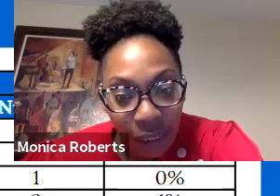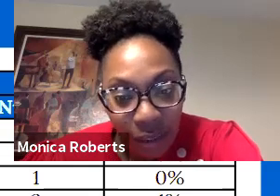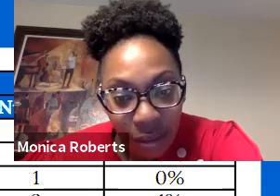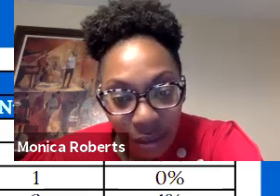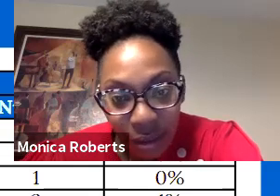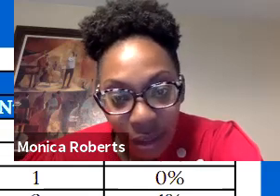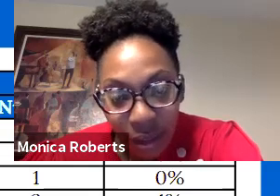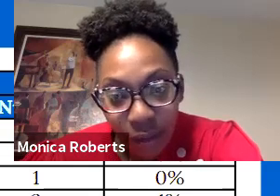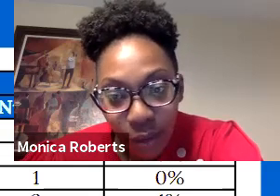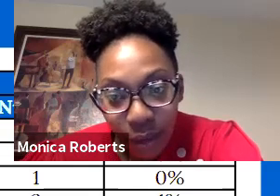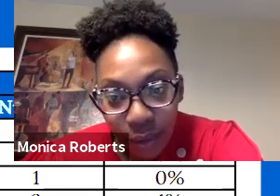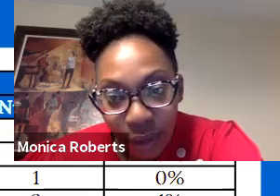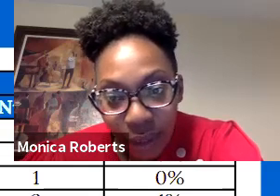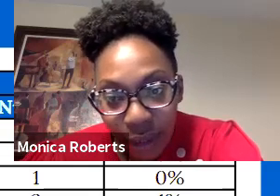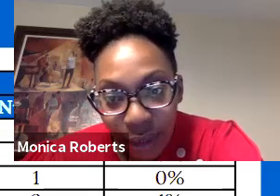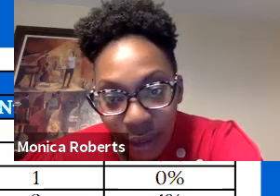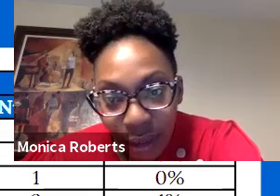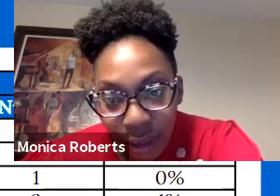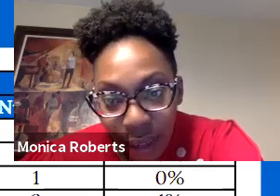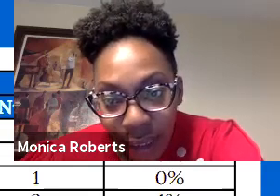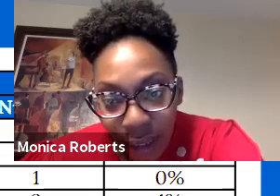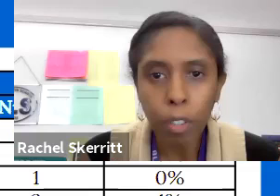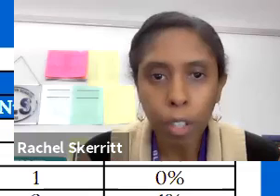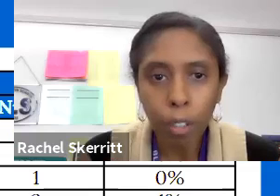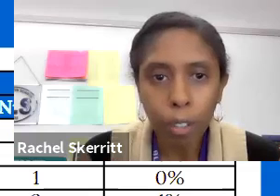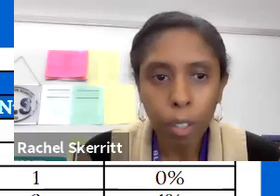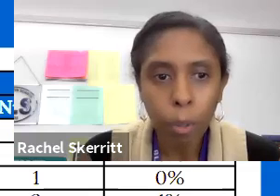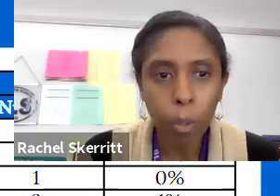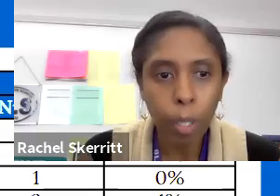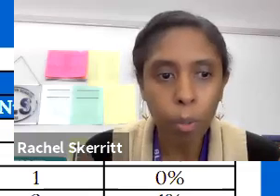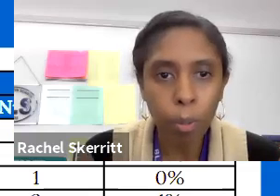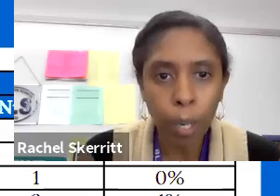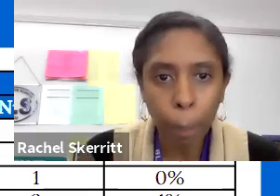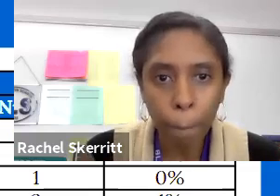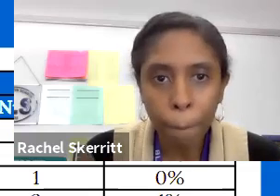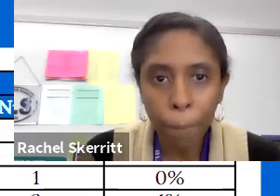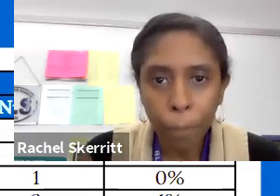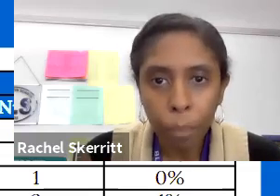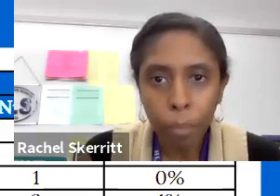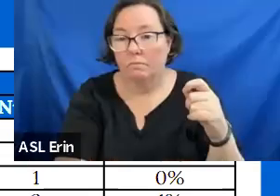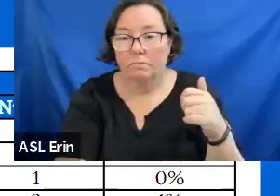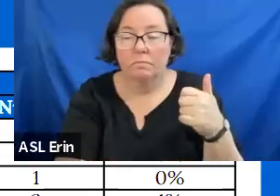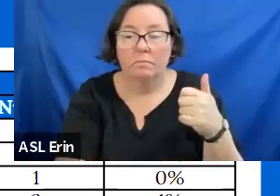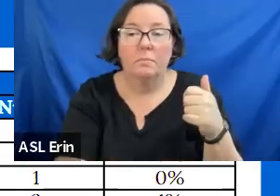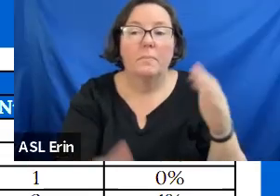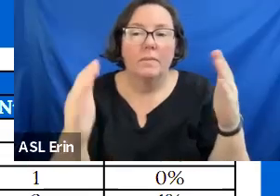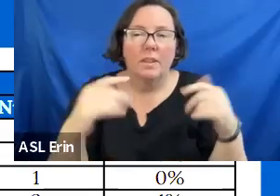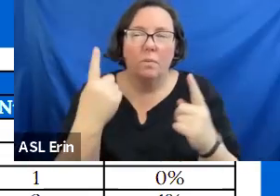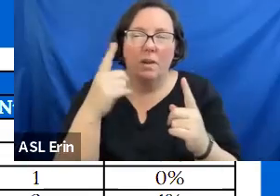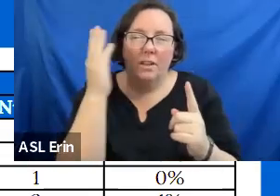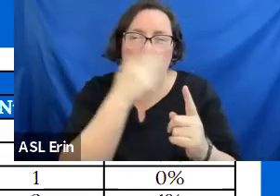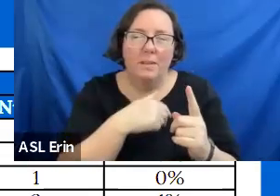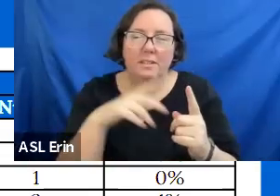of invitations under the 20%. Dorchester, 02124. Did I miss that?